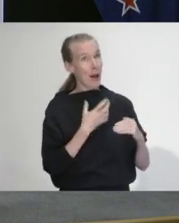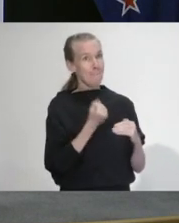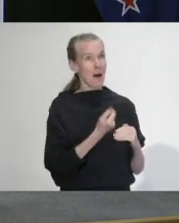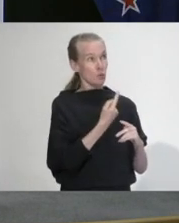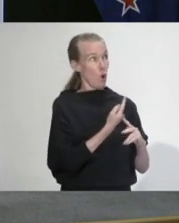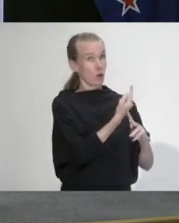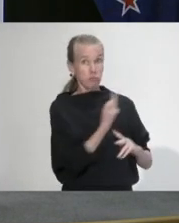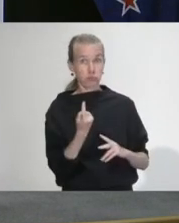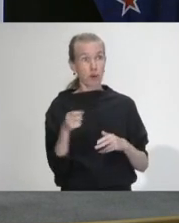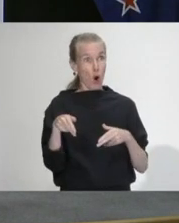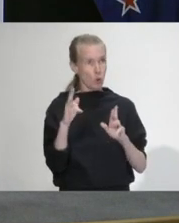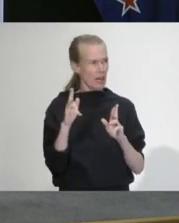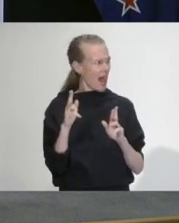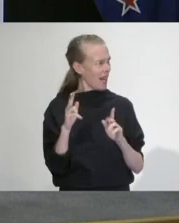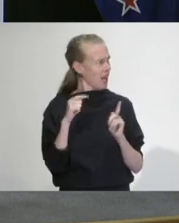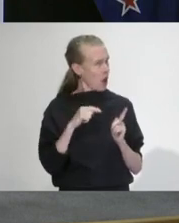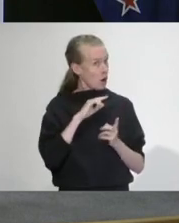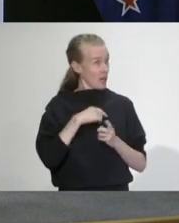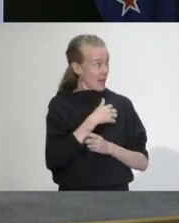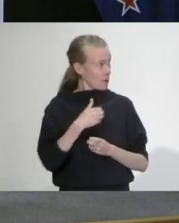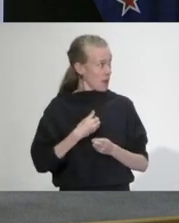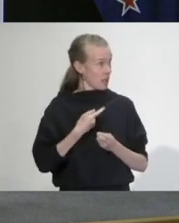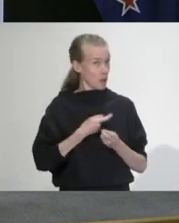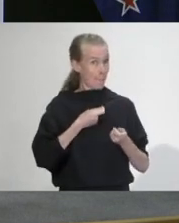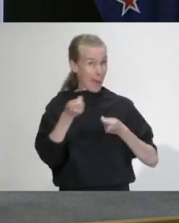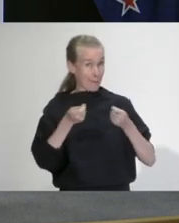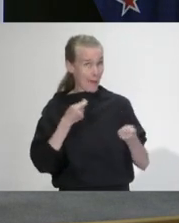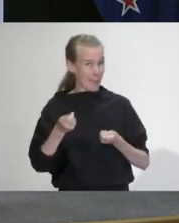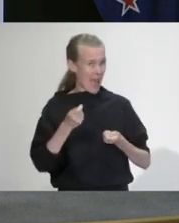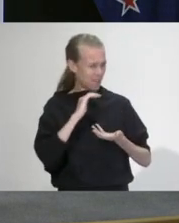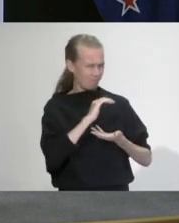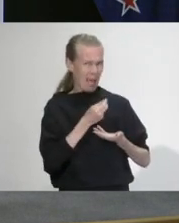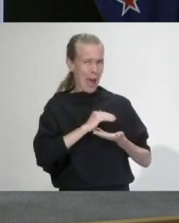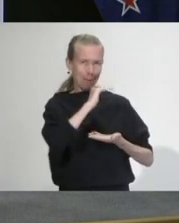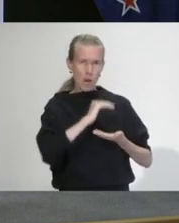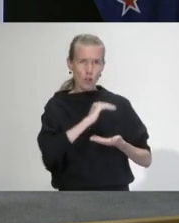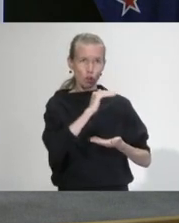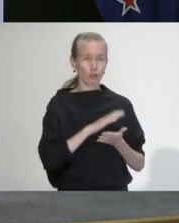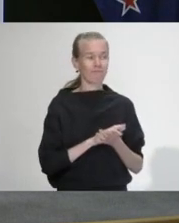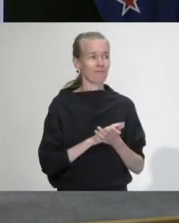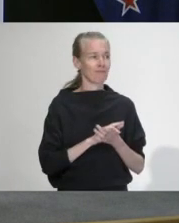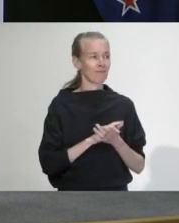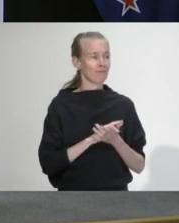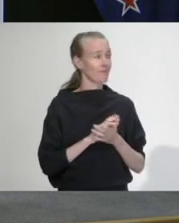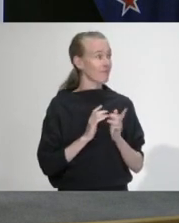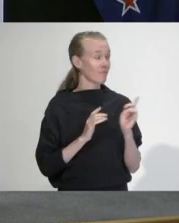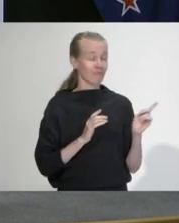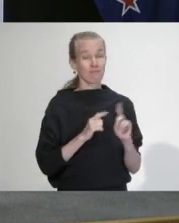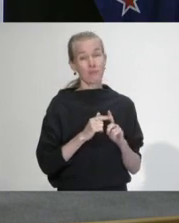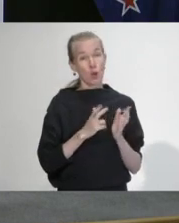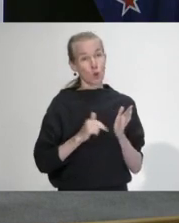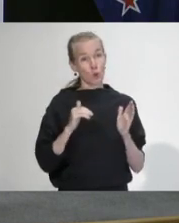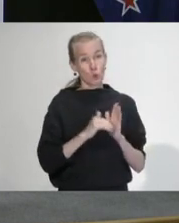we are seeking to make sure that we maximise savings for taxpayers at a time when, of course, demand